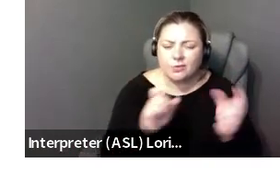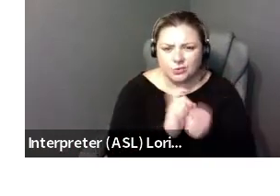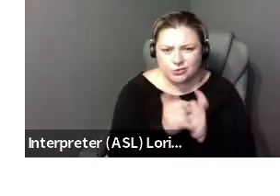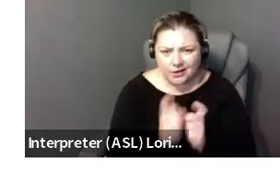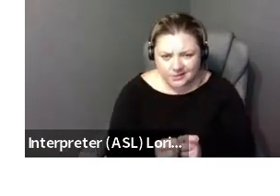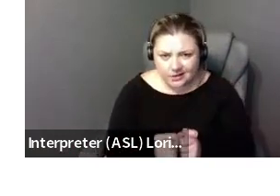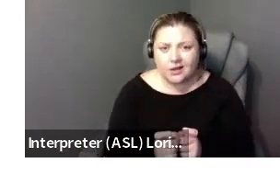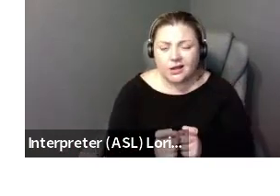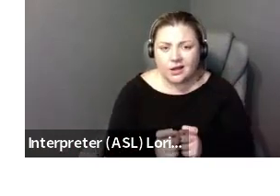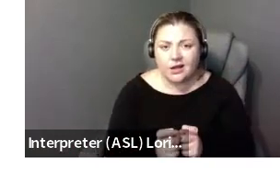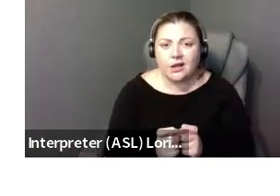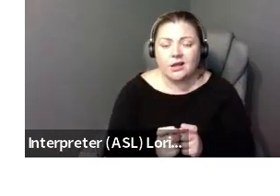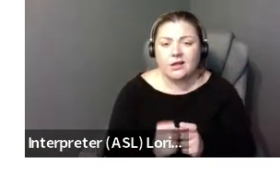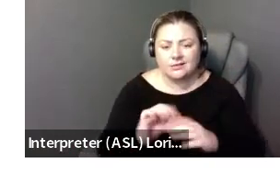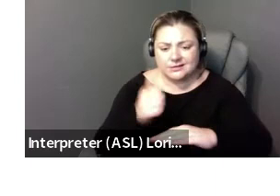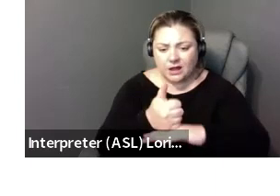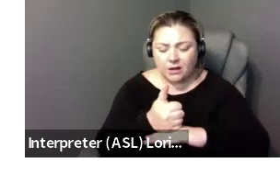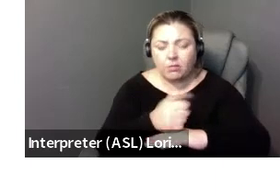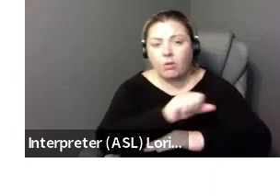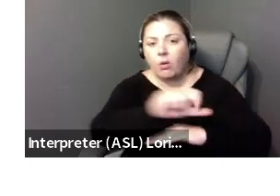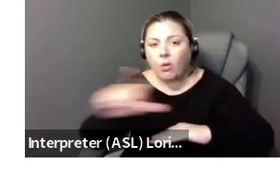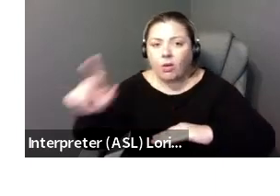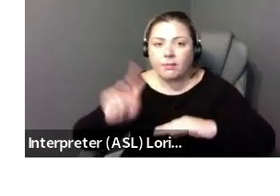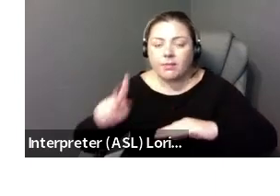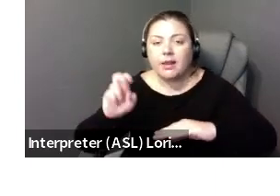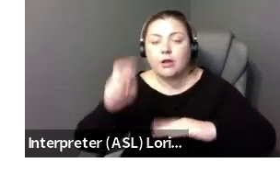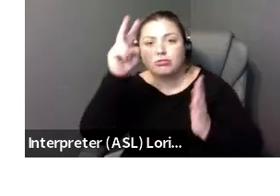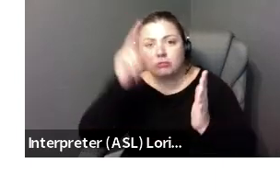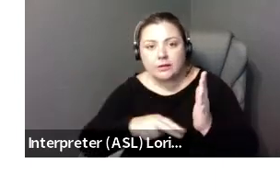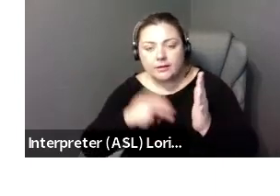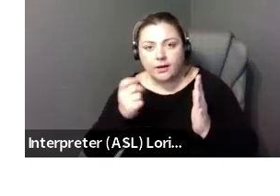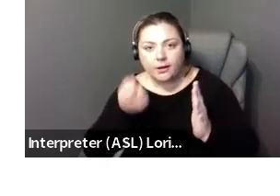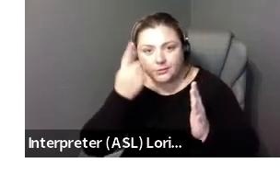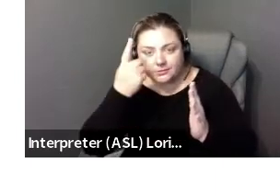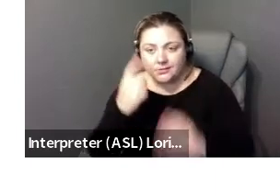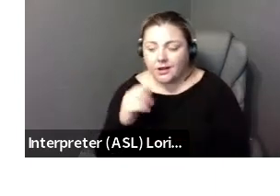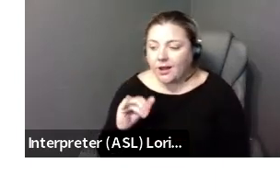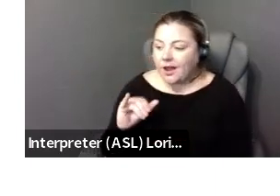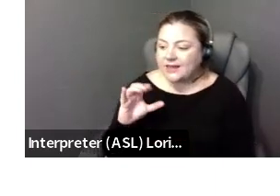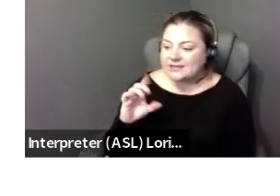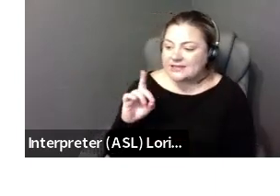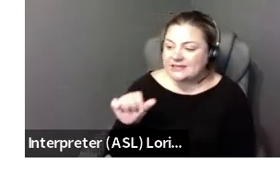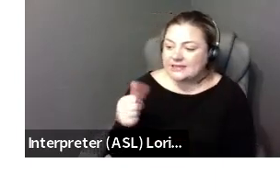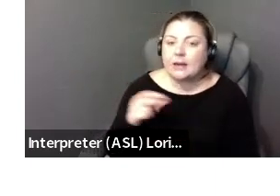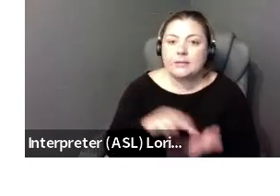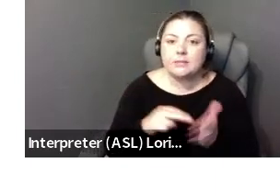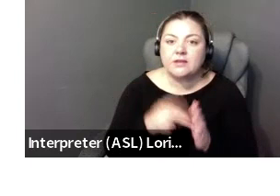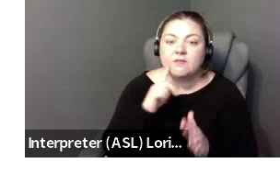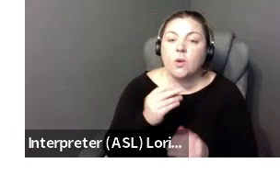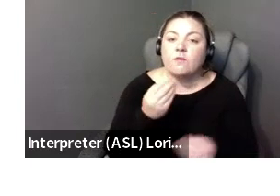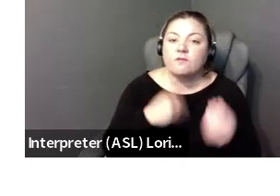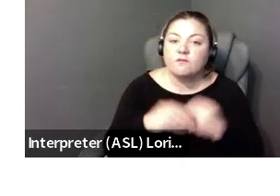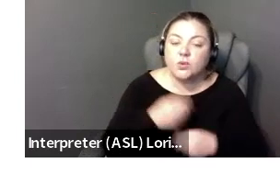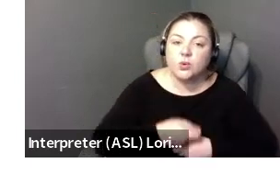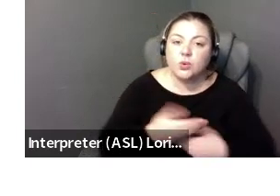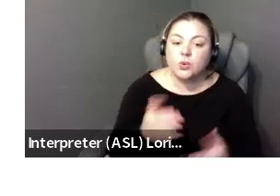care can understand. What does an ICD-10 code mean to a food bank? What does a CPT code mean?